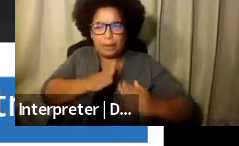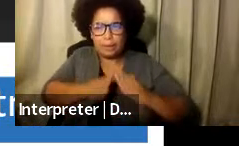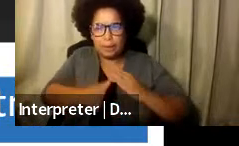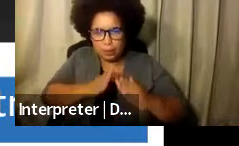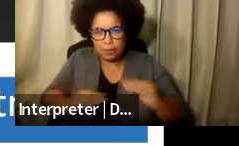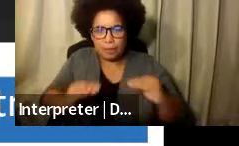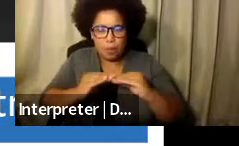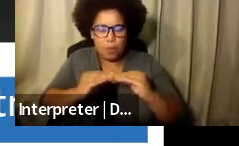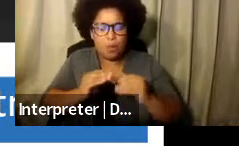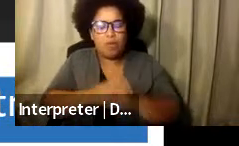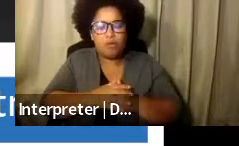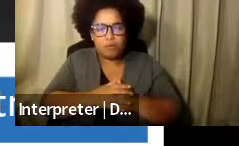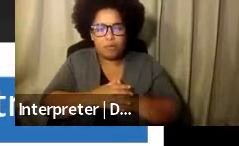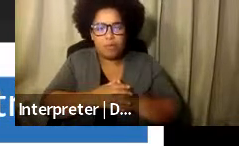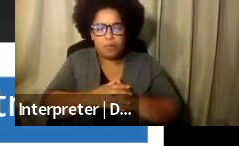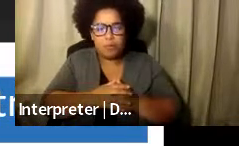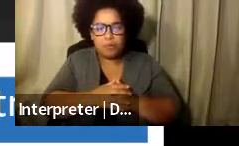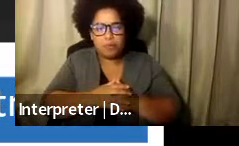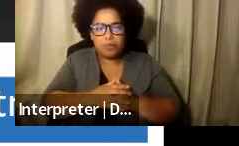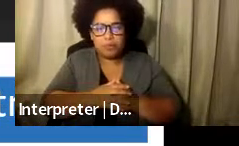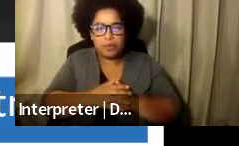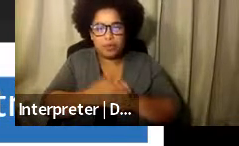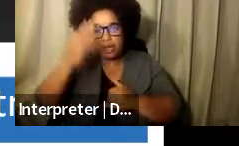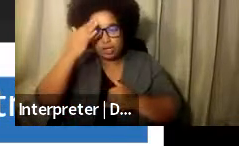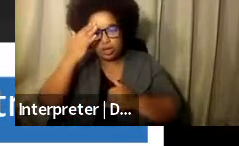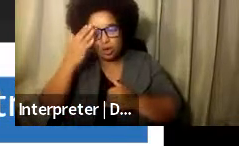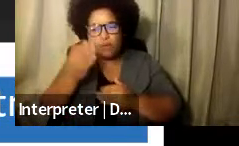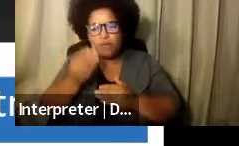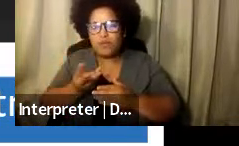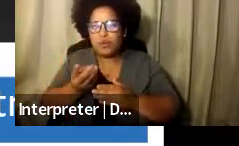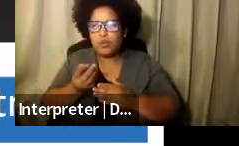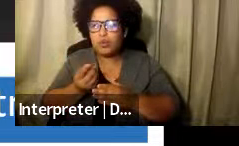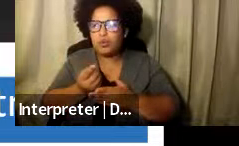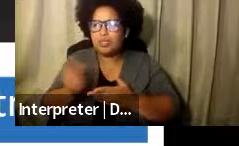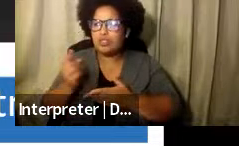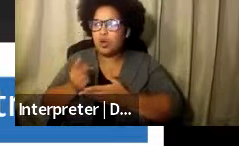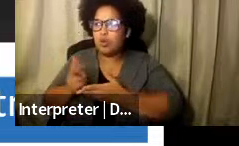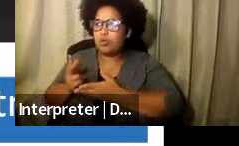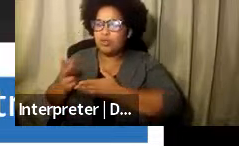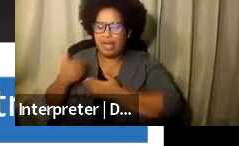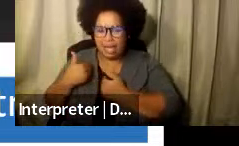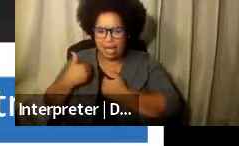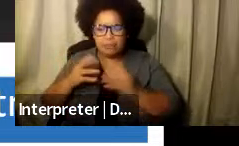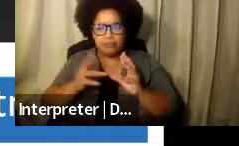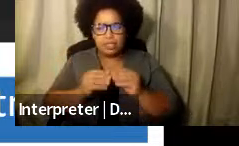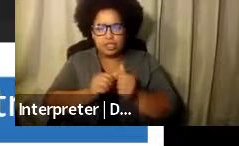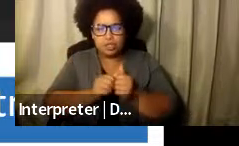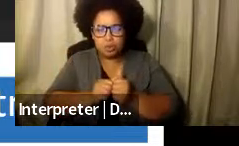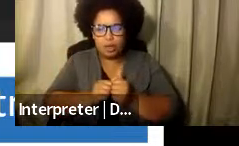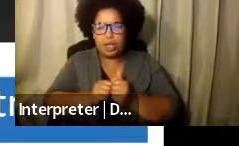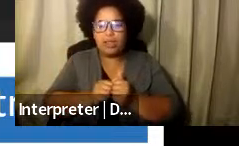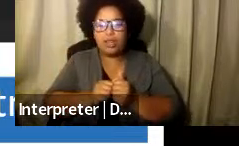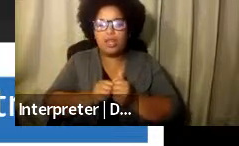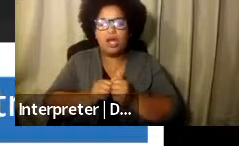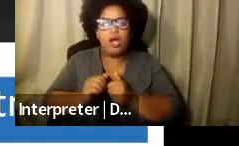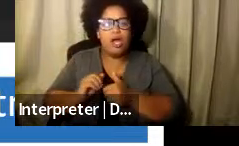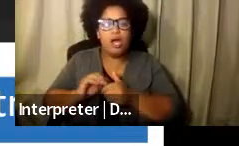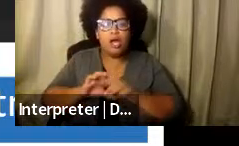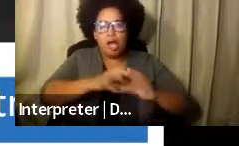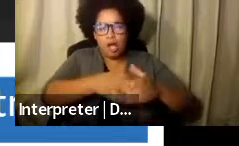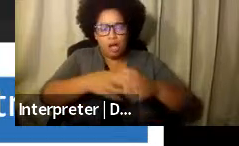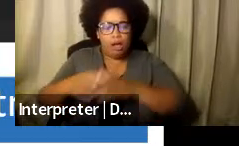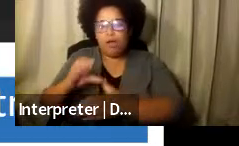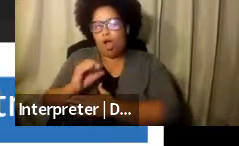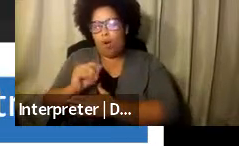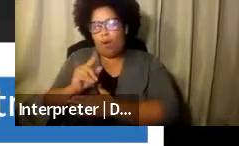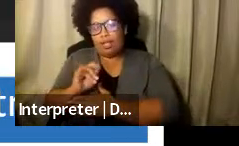There are, and I know there's sometimes a few weeks back where they did have some sessions with the coalitions to look at, okay,